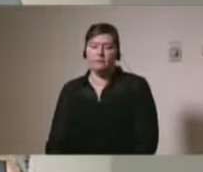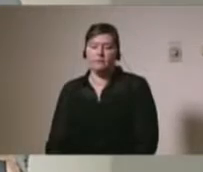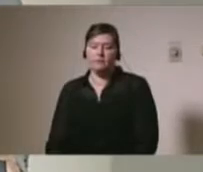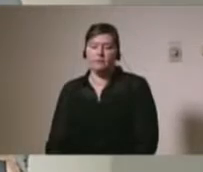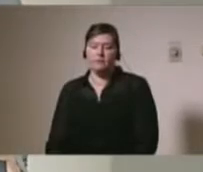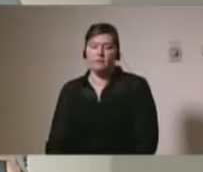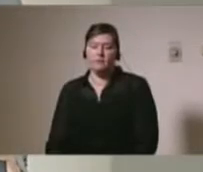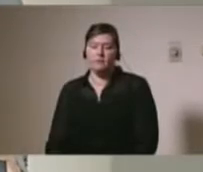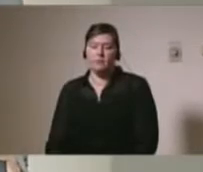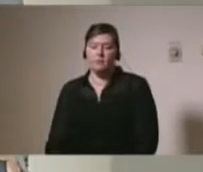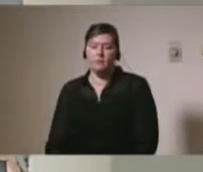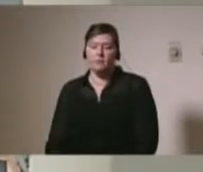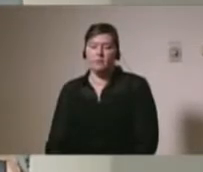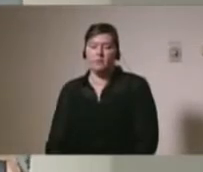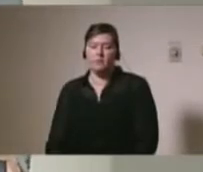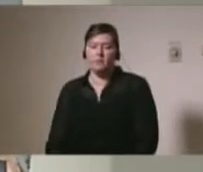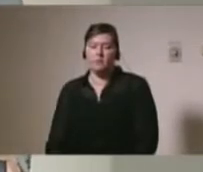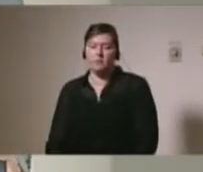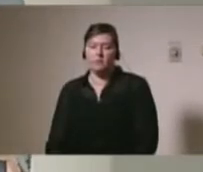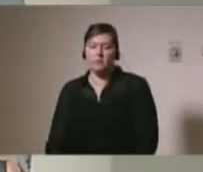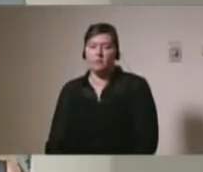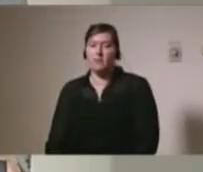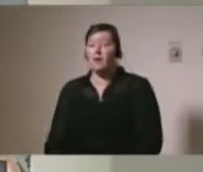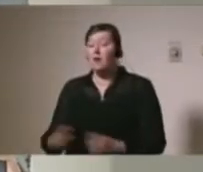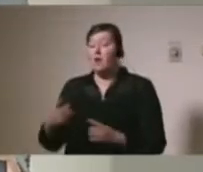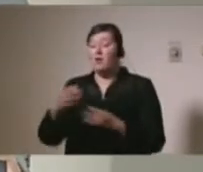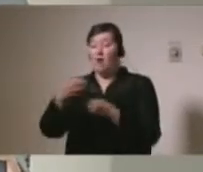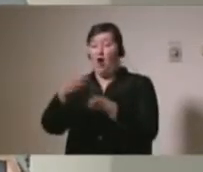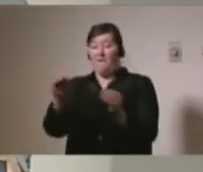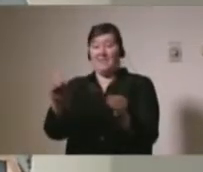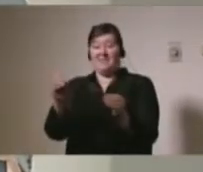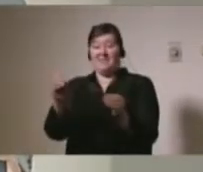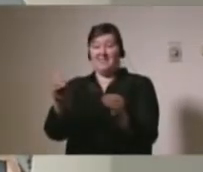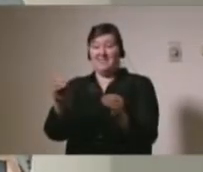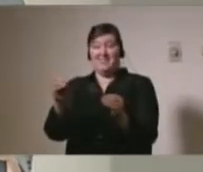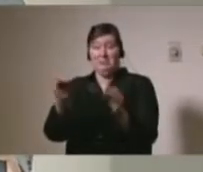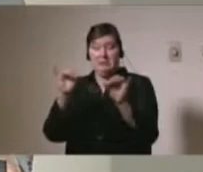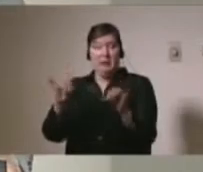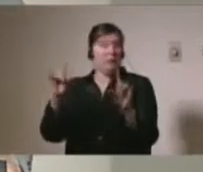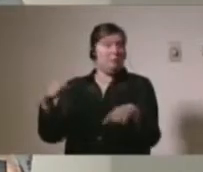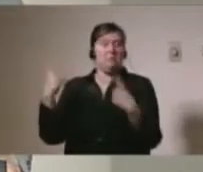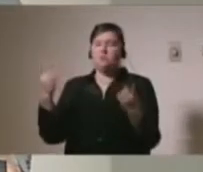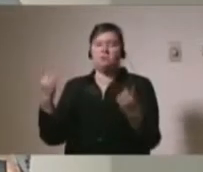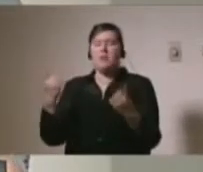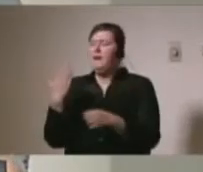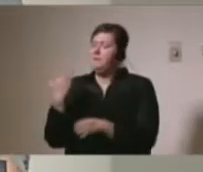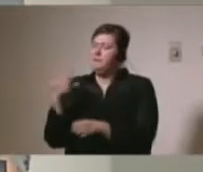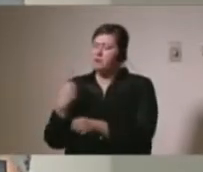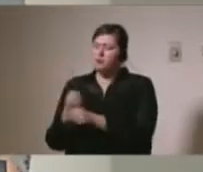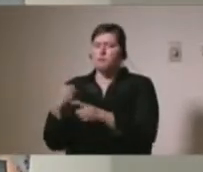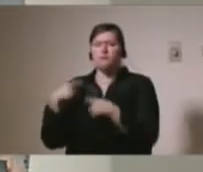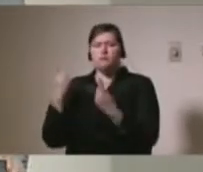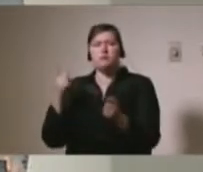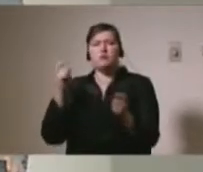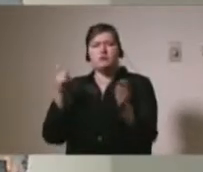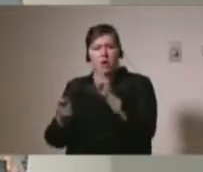we've changed the format for our offices. Until 1998, postal offices